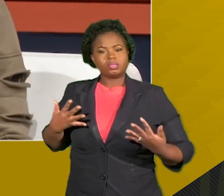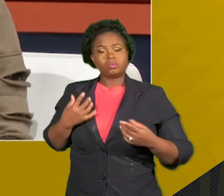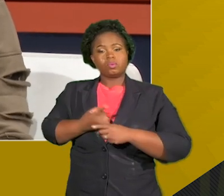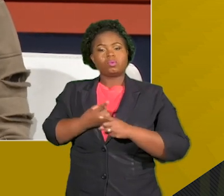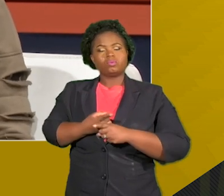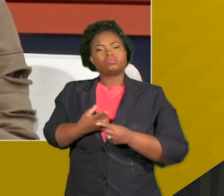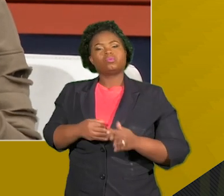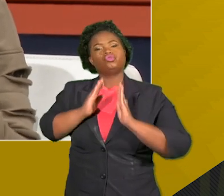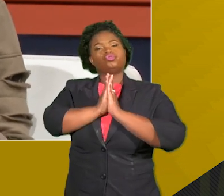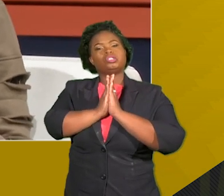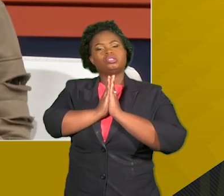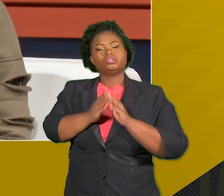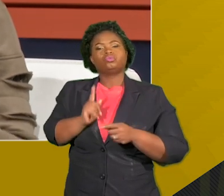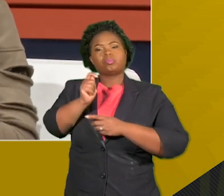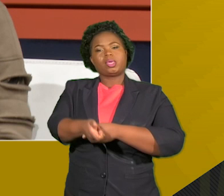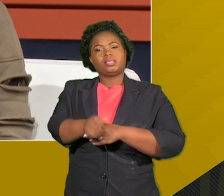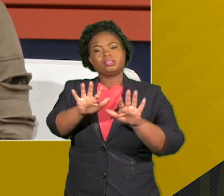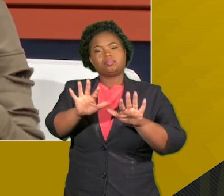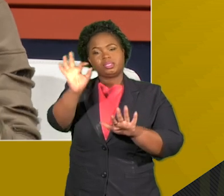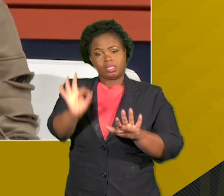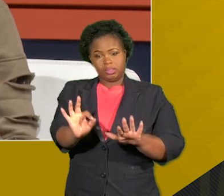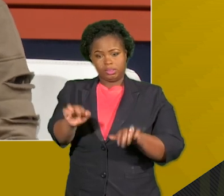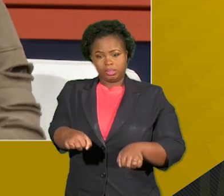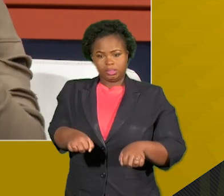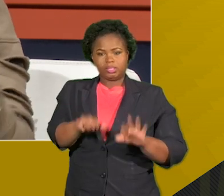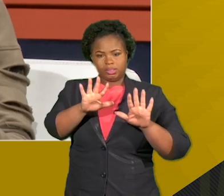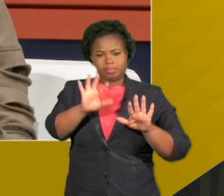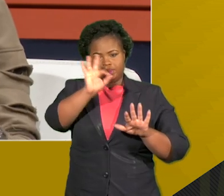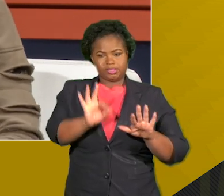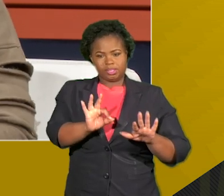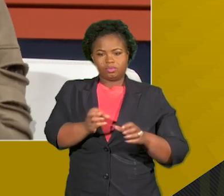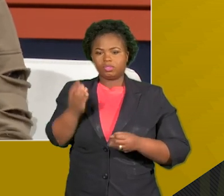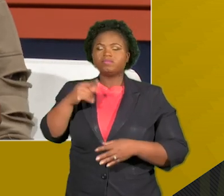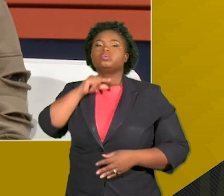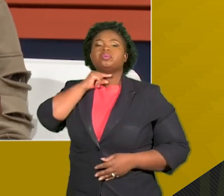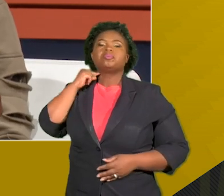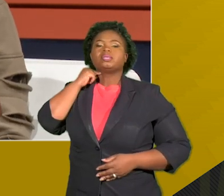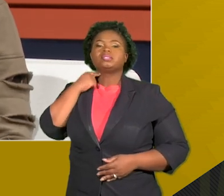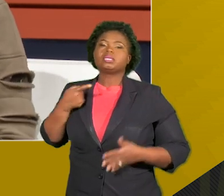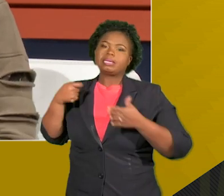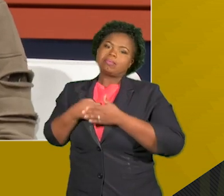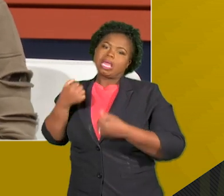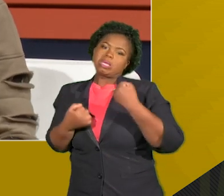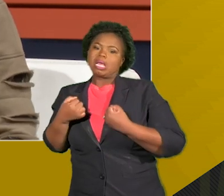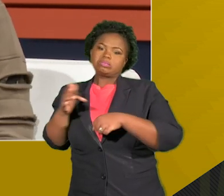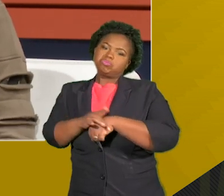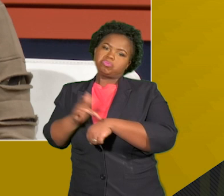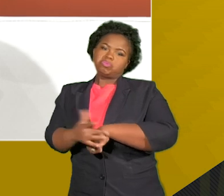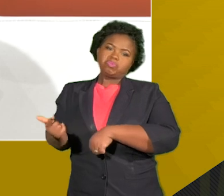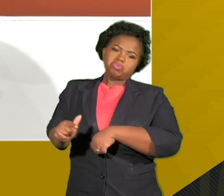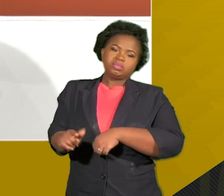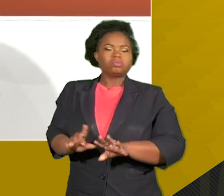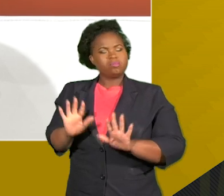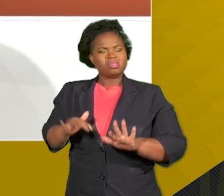call tithe, right? So tithe, you know, 10%. The 10%, then you take the 10%, you give it to Pastor Teboho, and then he buys a sports car. So I realized that, you